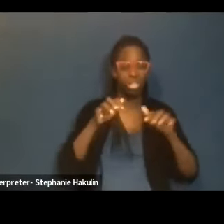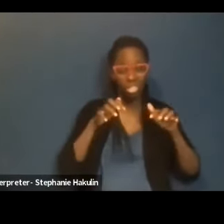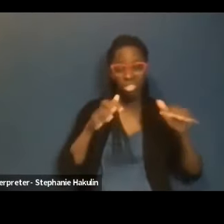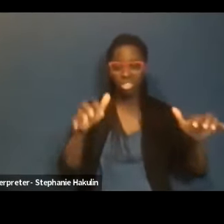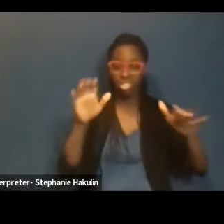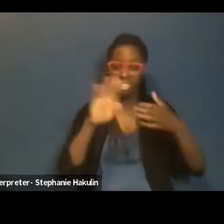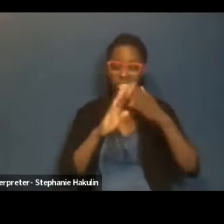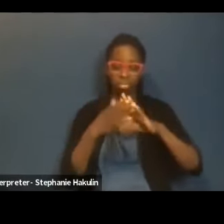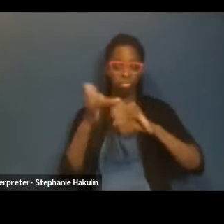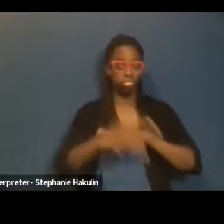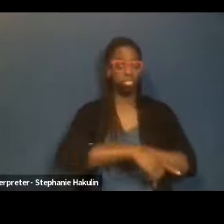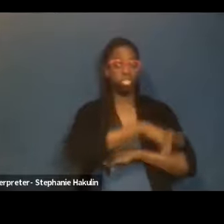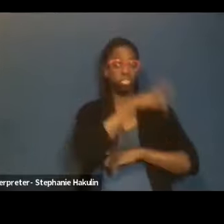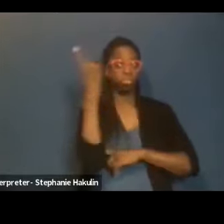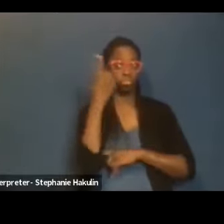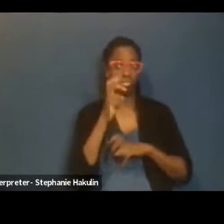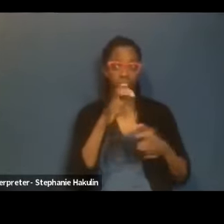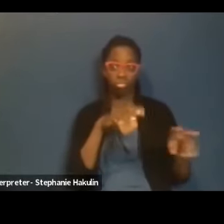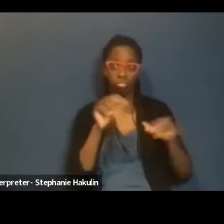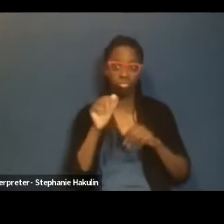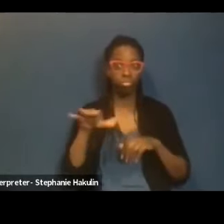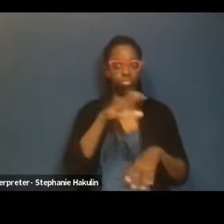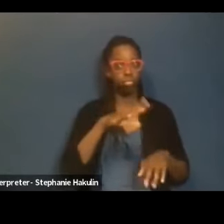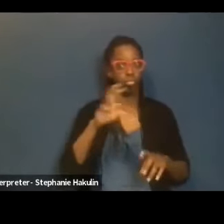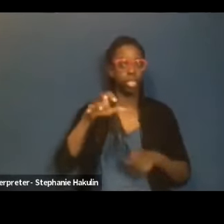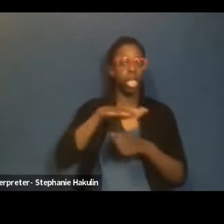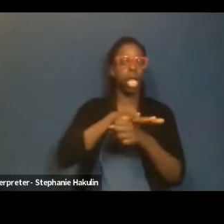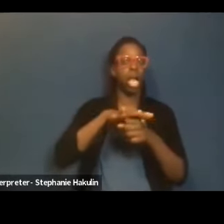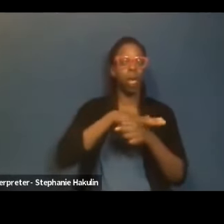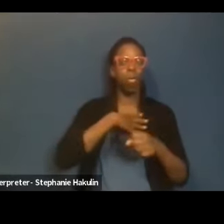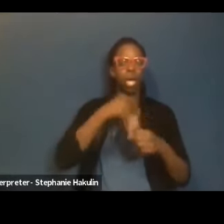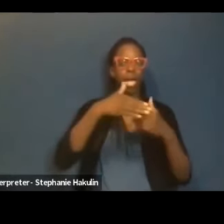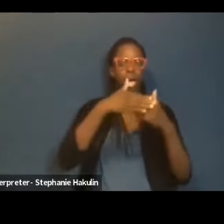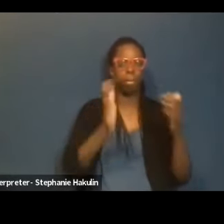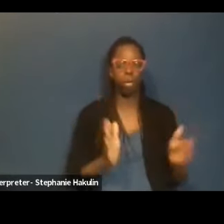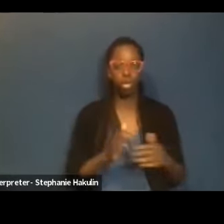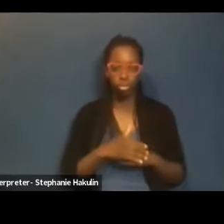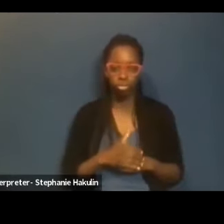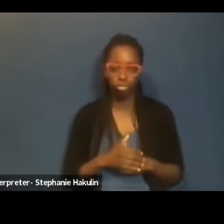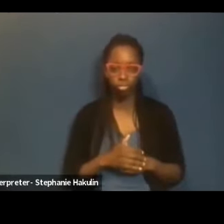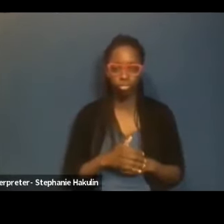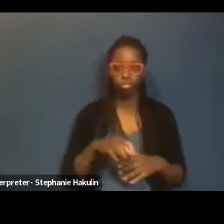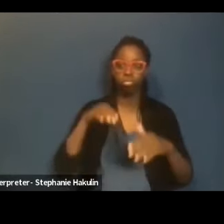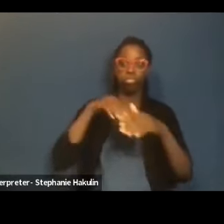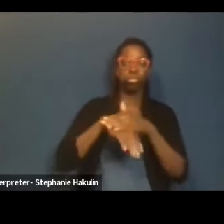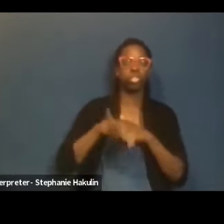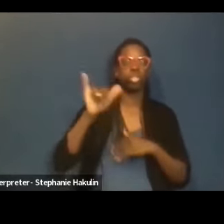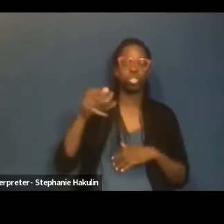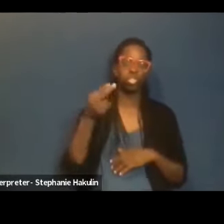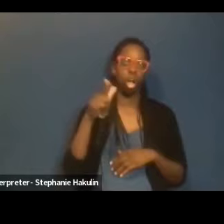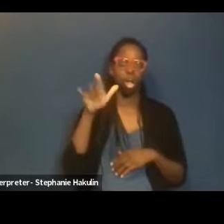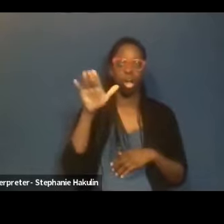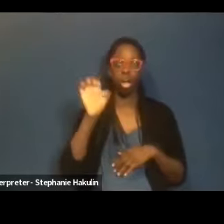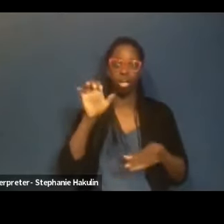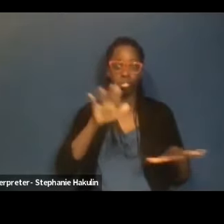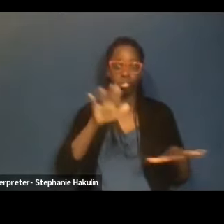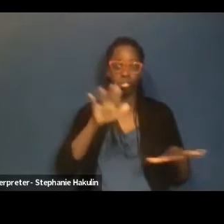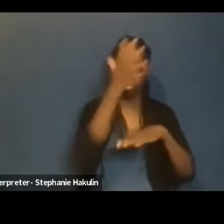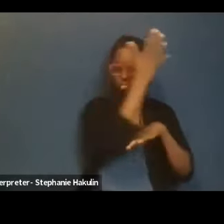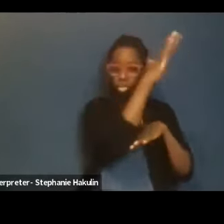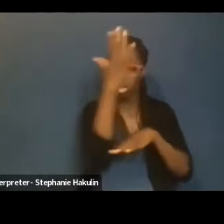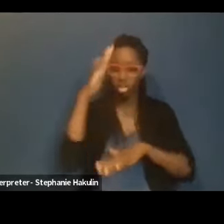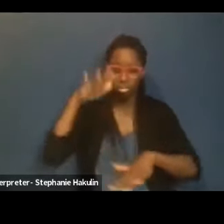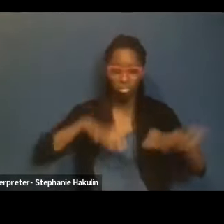enter the jungle. Welcome to the south and west sides of Chicago. Everywhere we go, there is the same police poke and prod